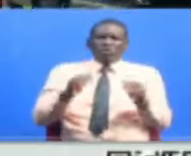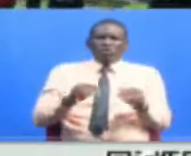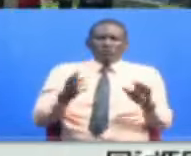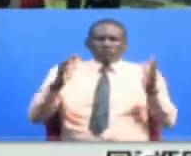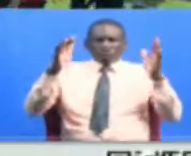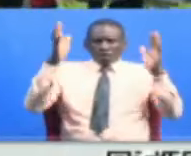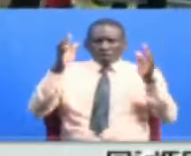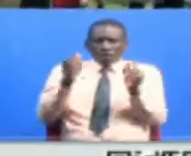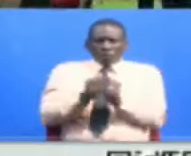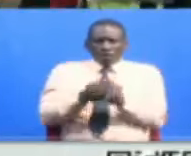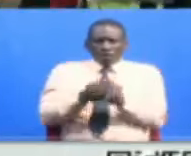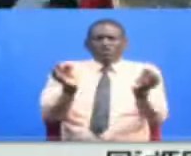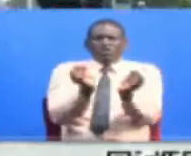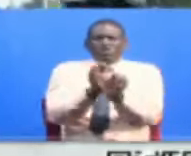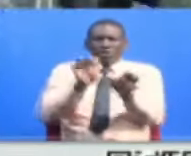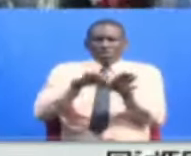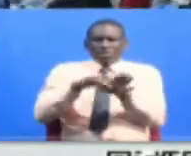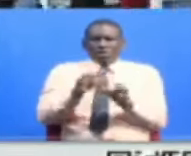season with their loved ones.